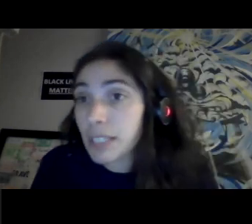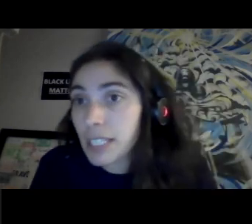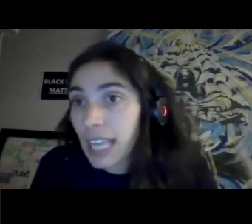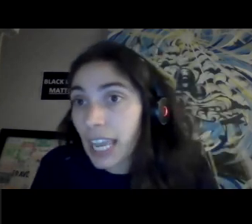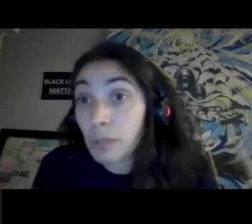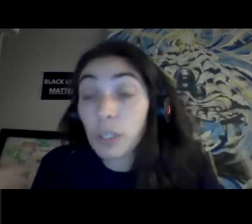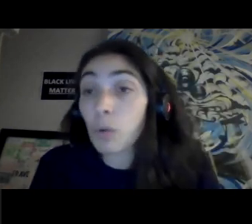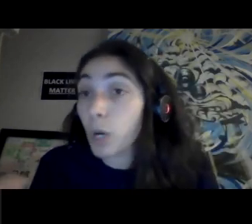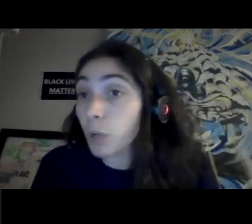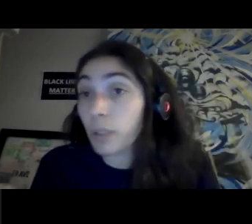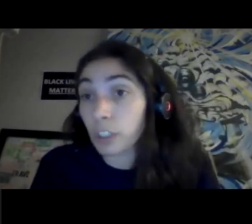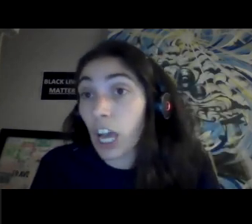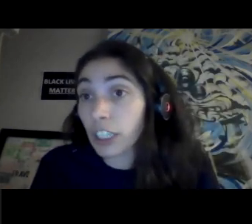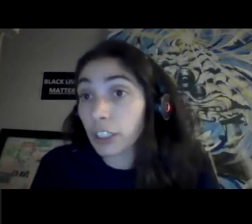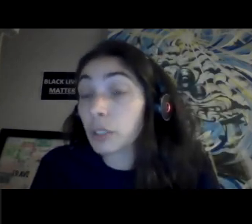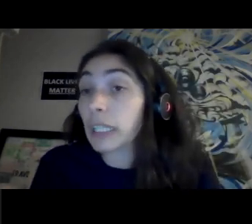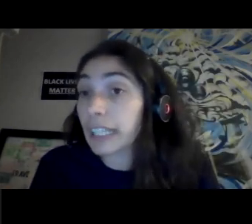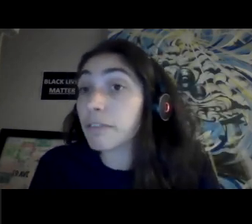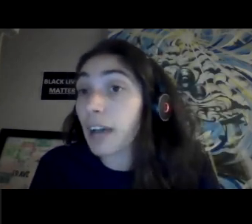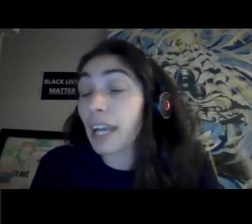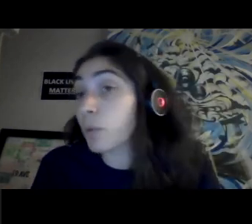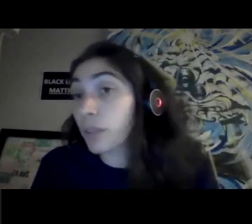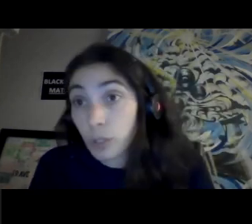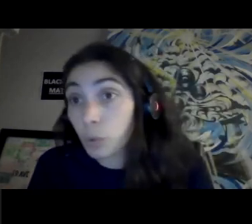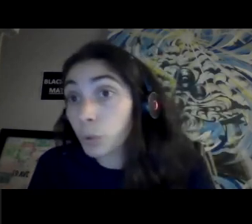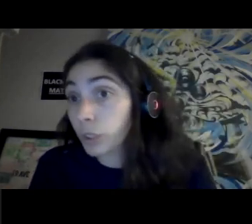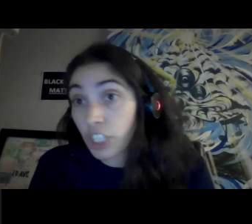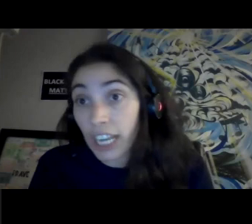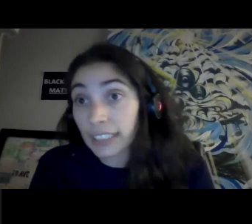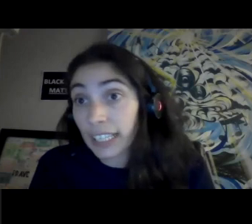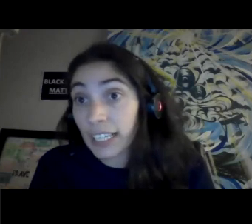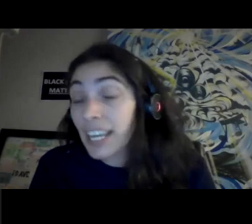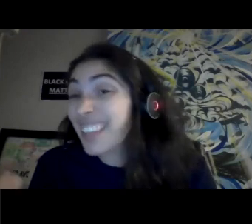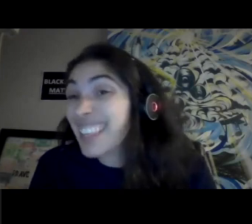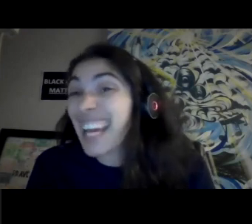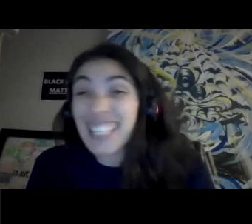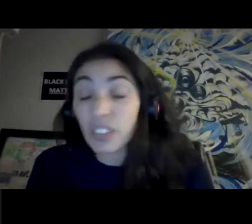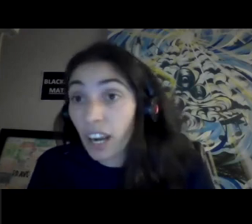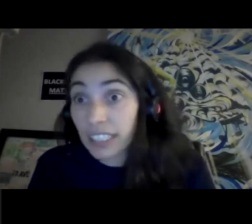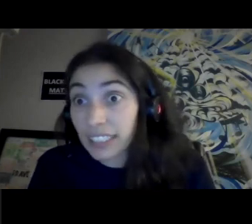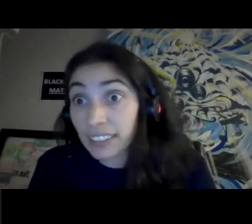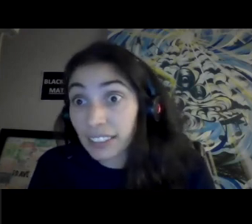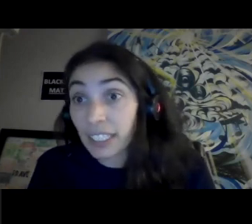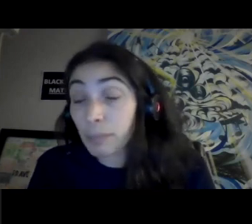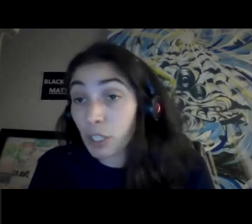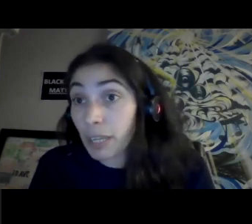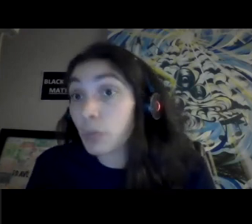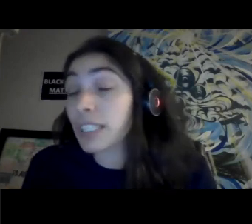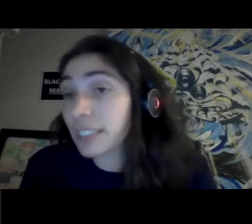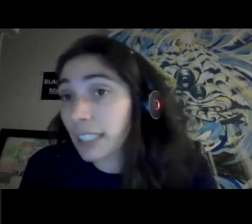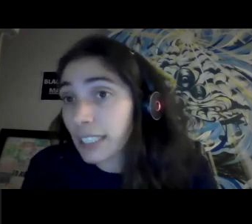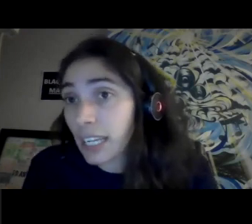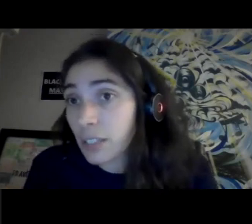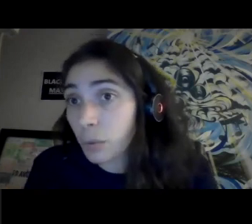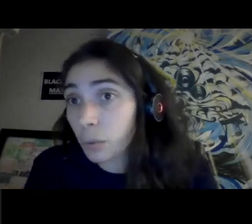symptom is the same, you can work with your doctor to clarify with your school or childcare that that is a chronic symptom and you